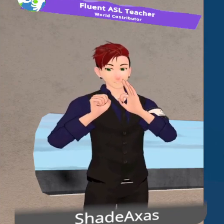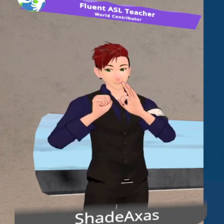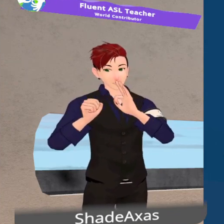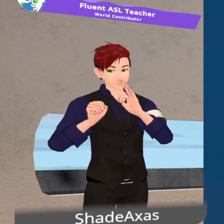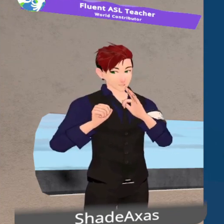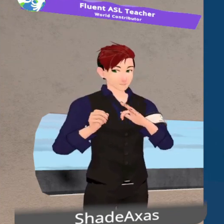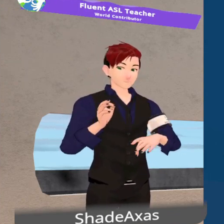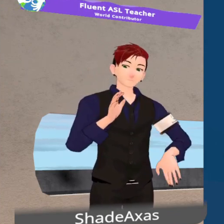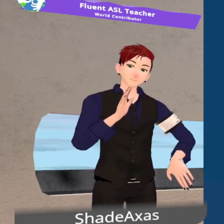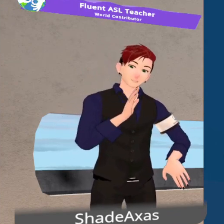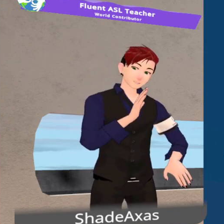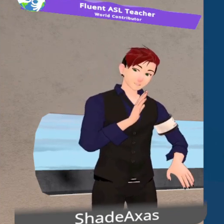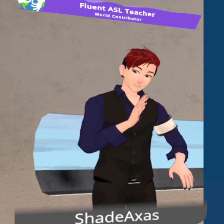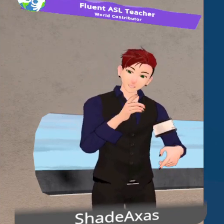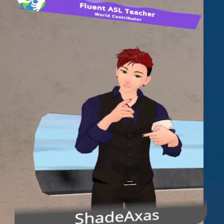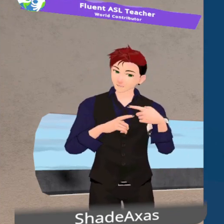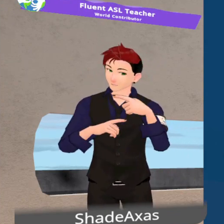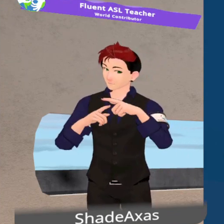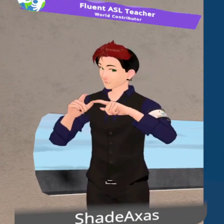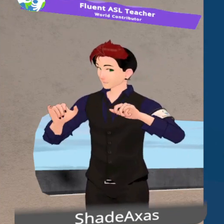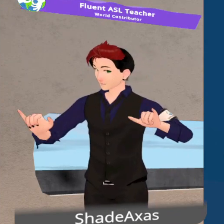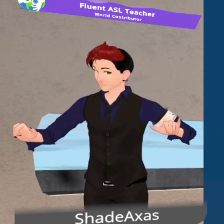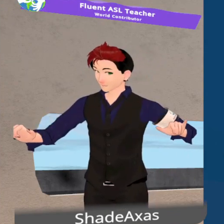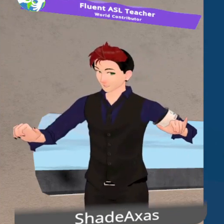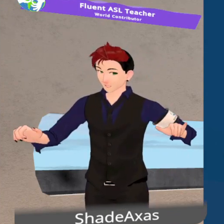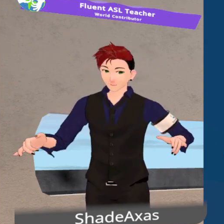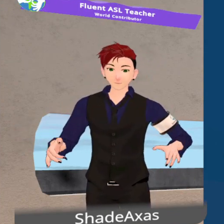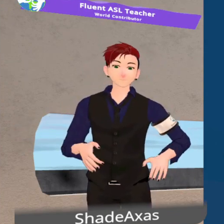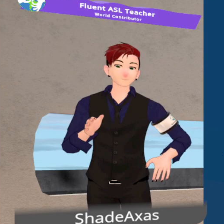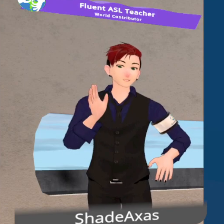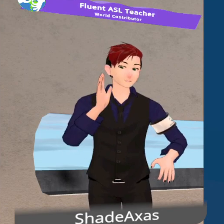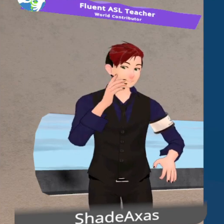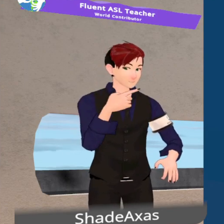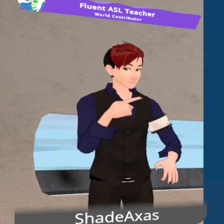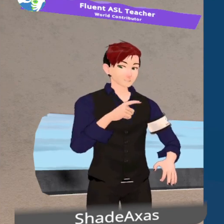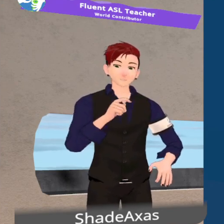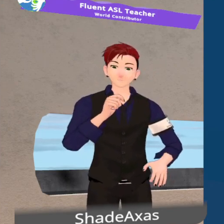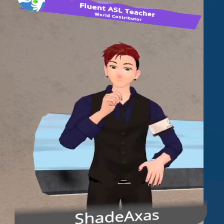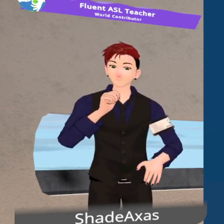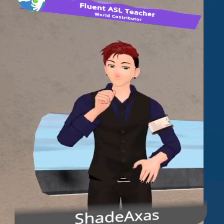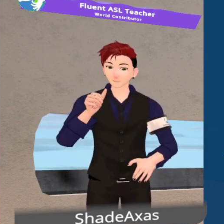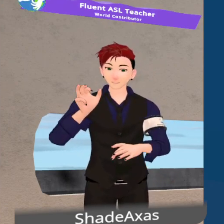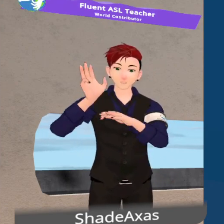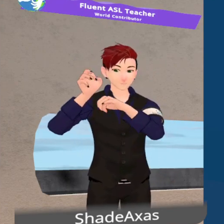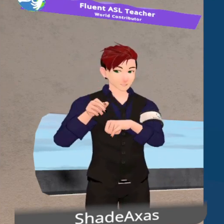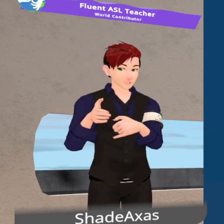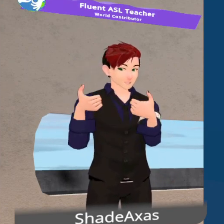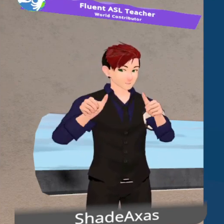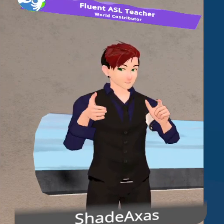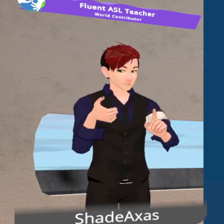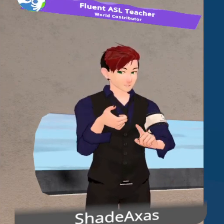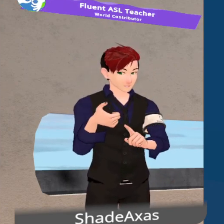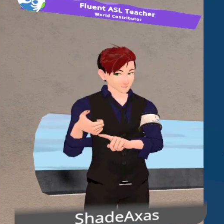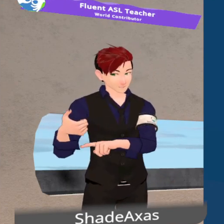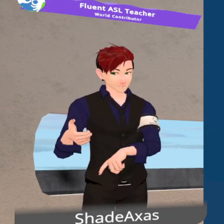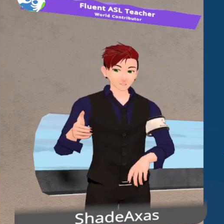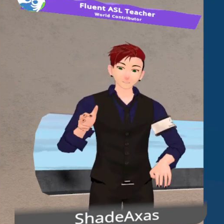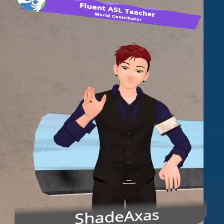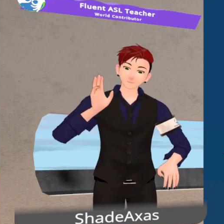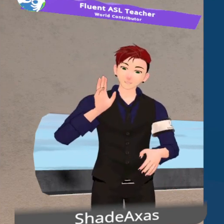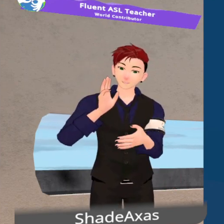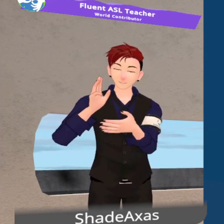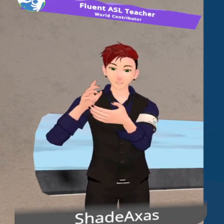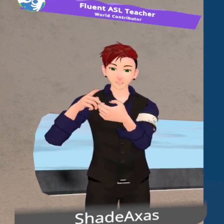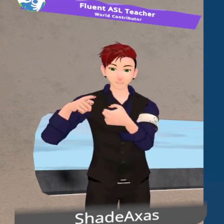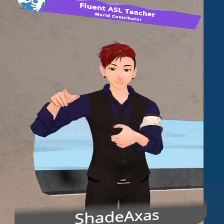going to be simcomming, so I will be talking and signing at the same time. I will say, don't make a habit of trying to do it